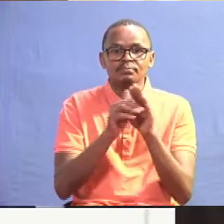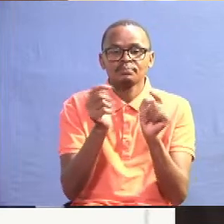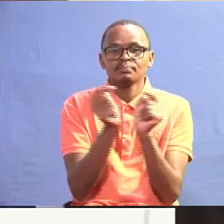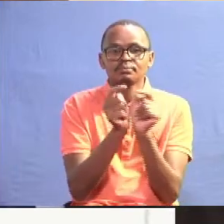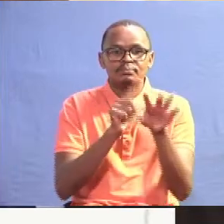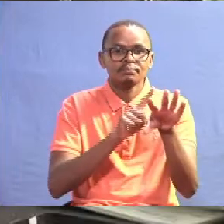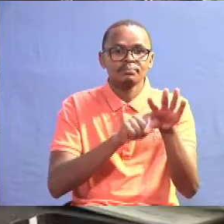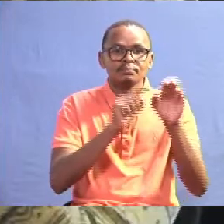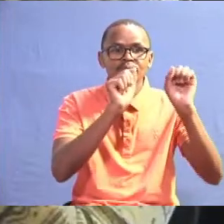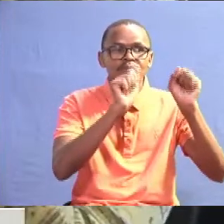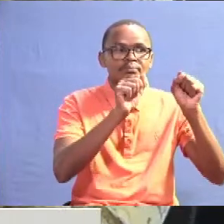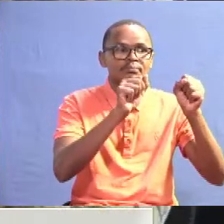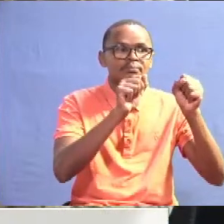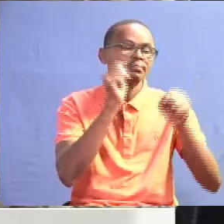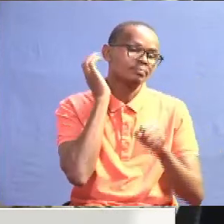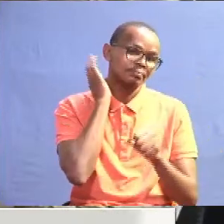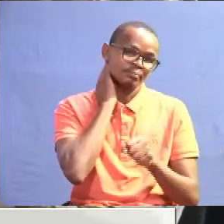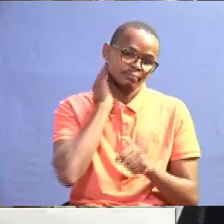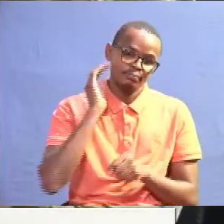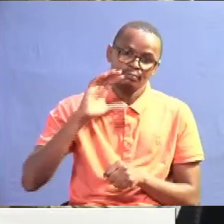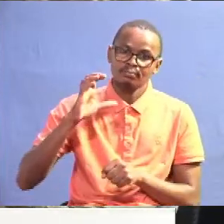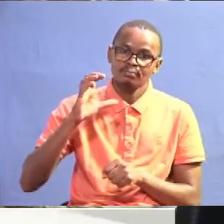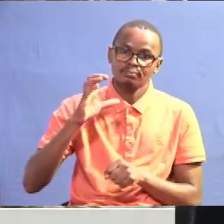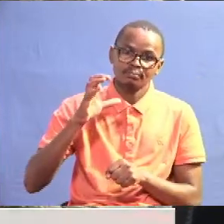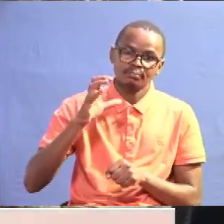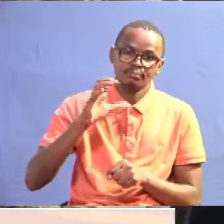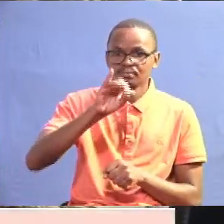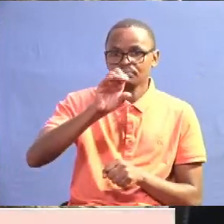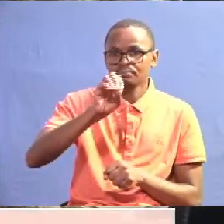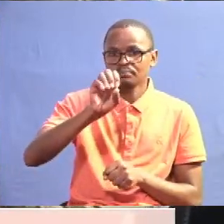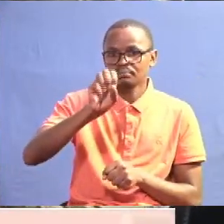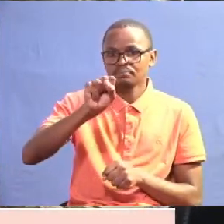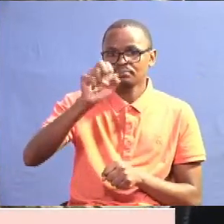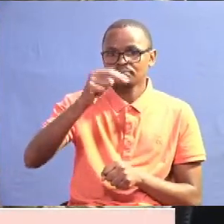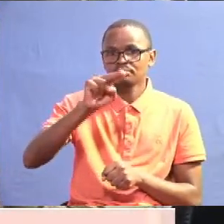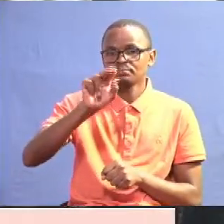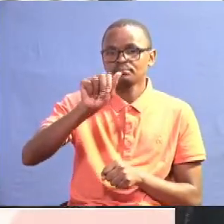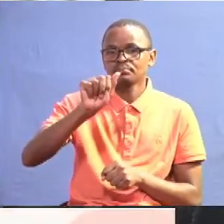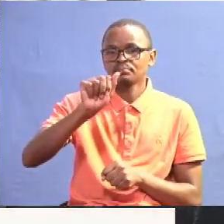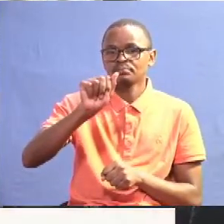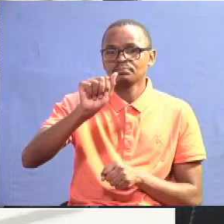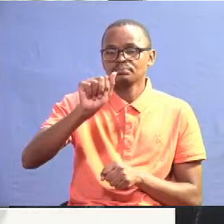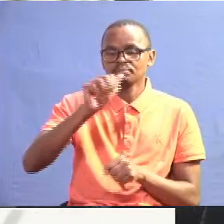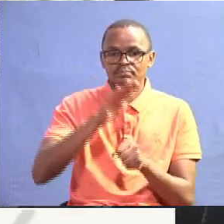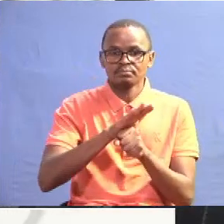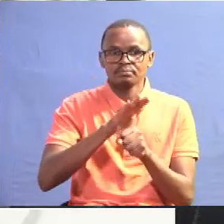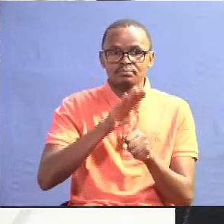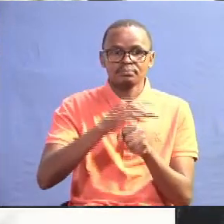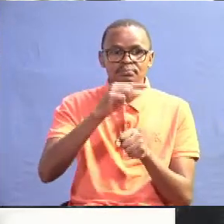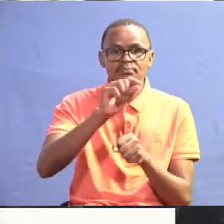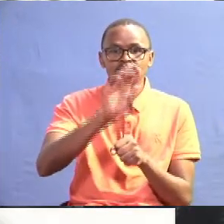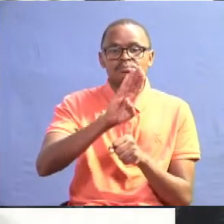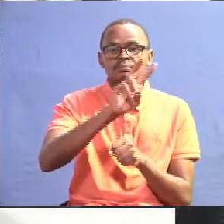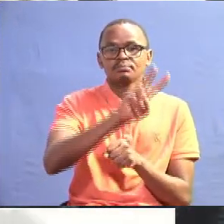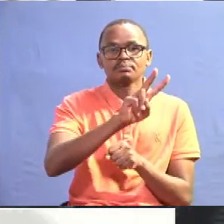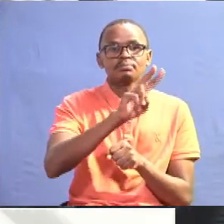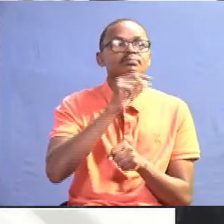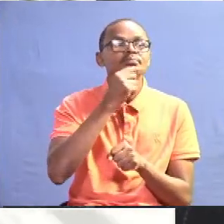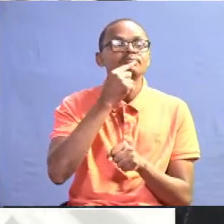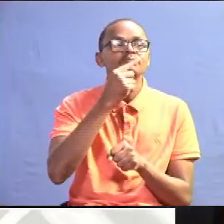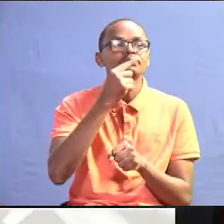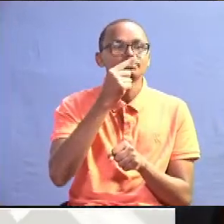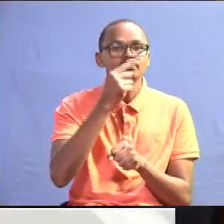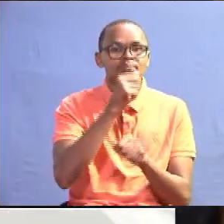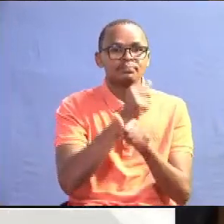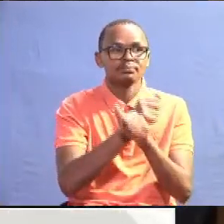of time possible. Murang'a County Commissioner Joshua Nkatha expressed concerns over the alarming rate of GBV cases, noting that